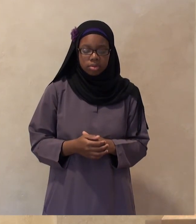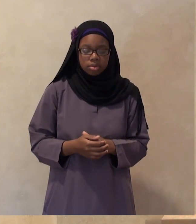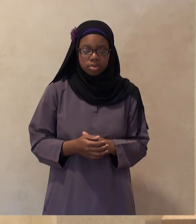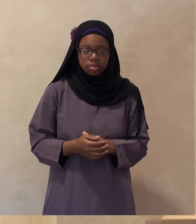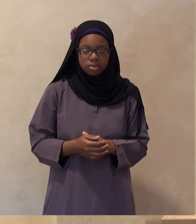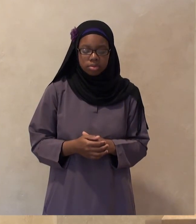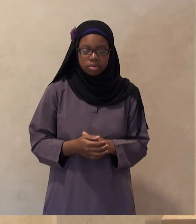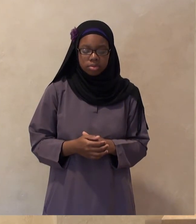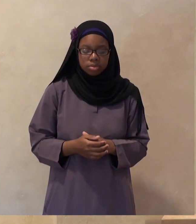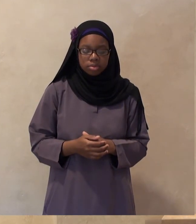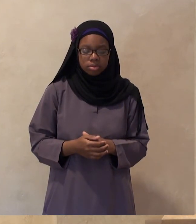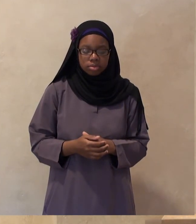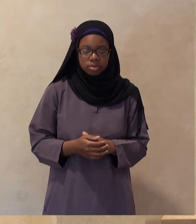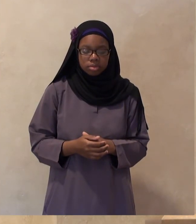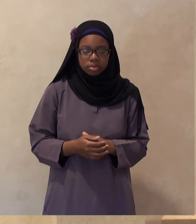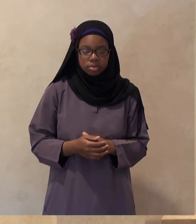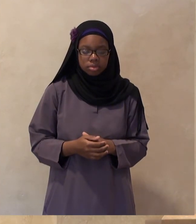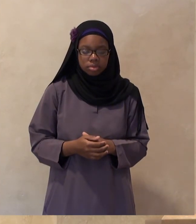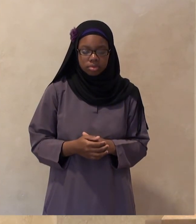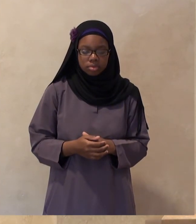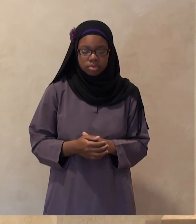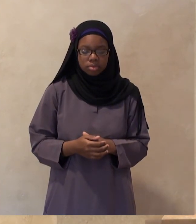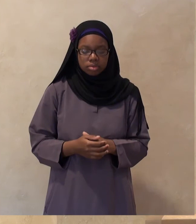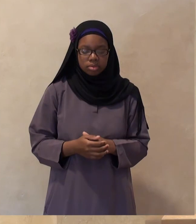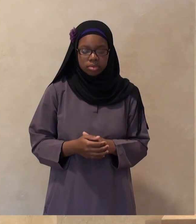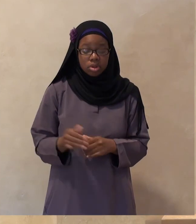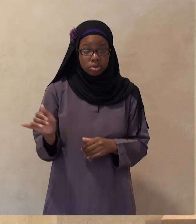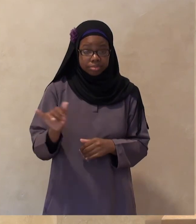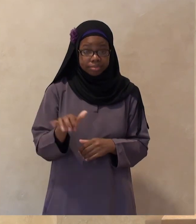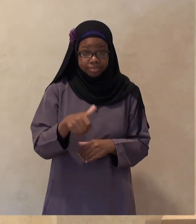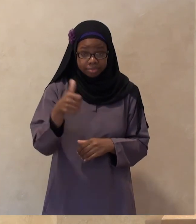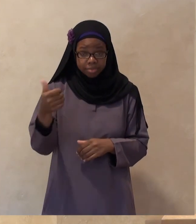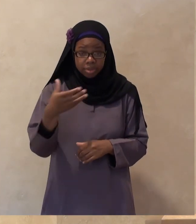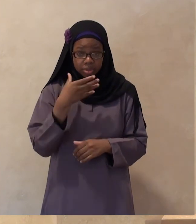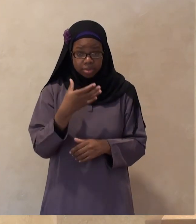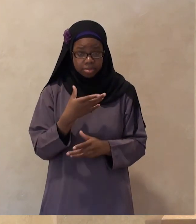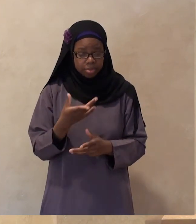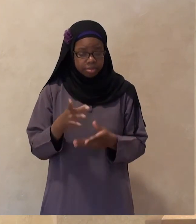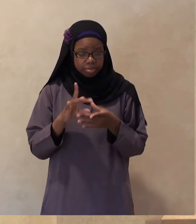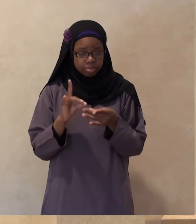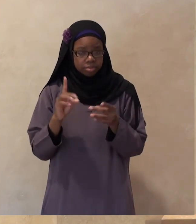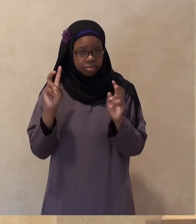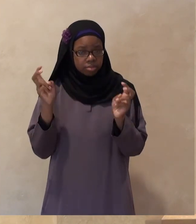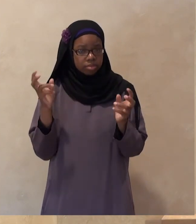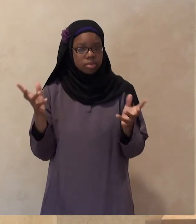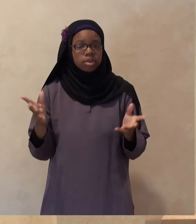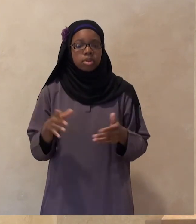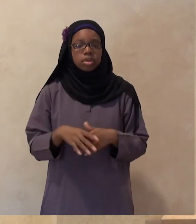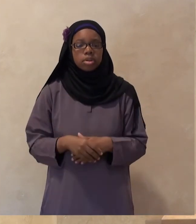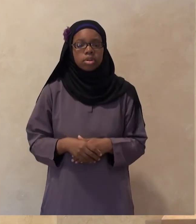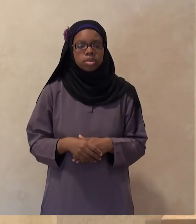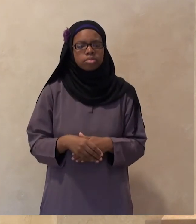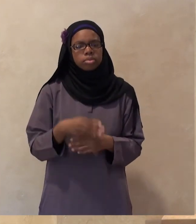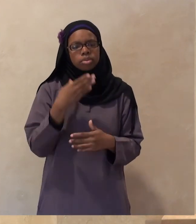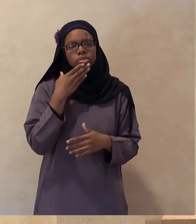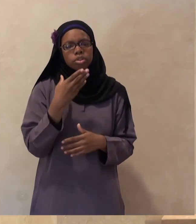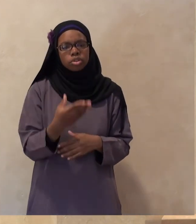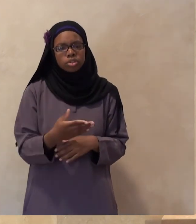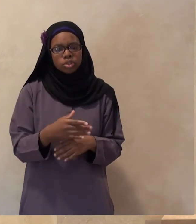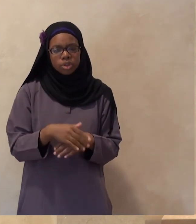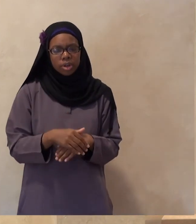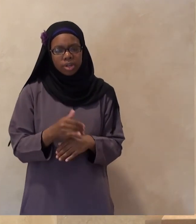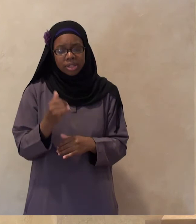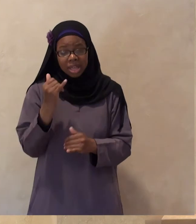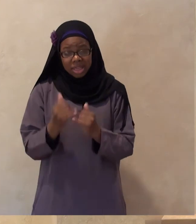Hanafi rahimahullah says in his book Nurul Idah that it's desirable to revive the last 10 nights of Ramadan,